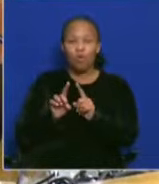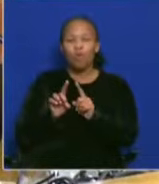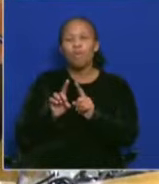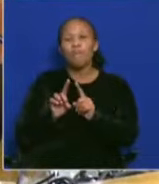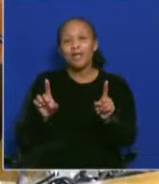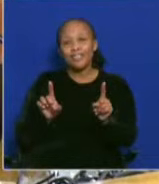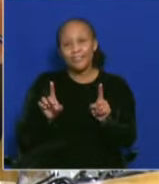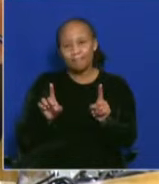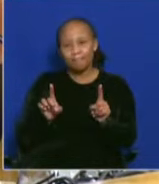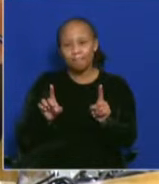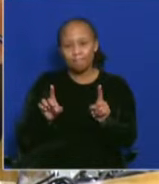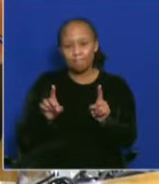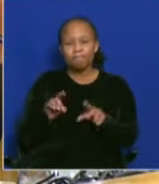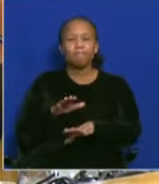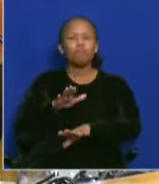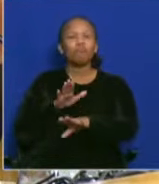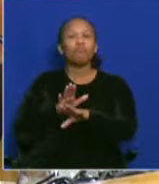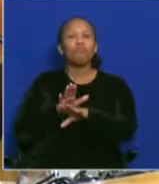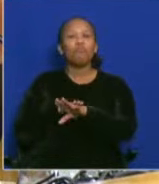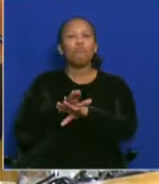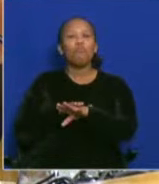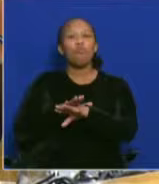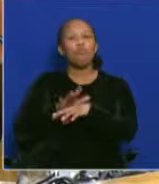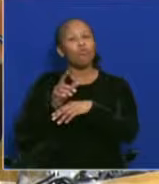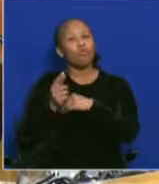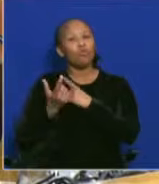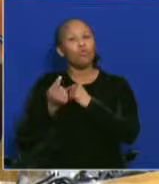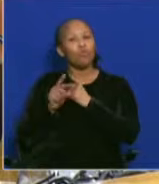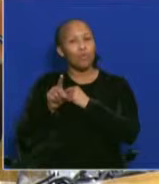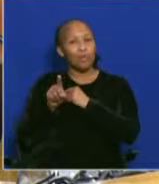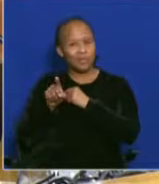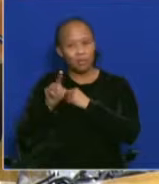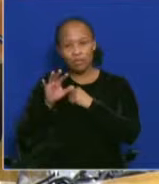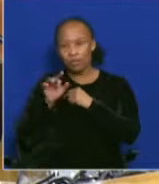establish that Carney Links presently conducts its affairs